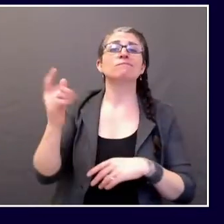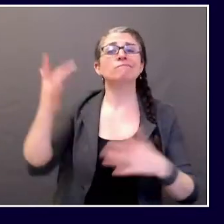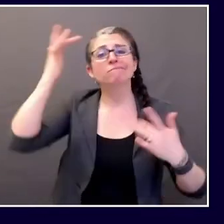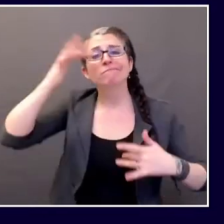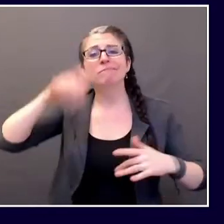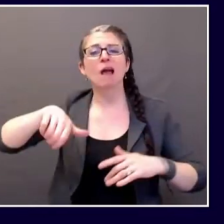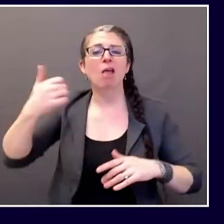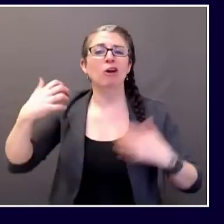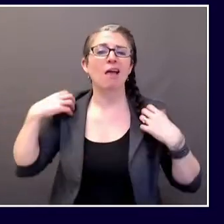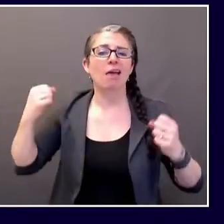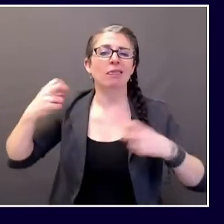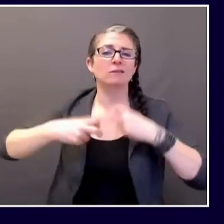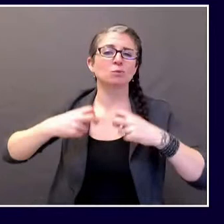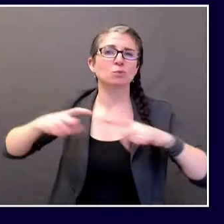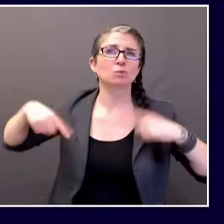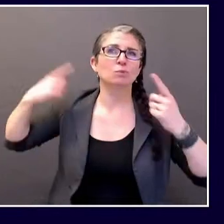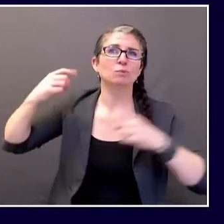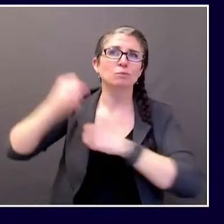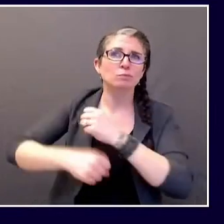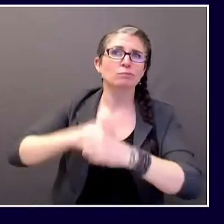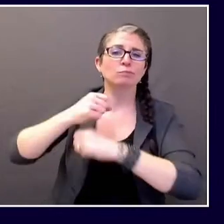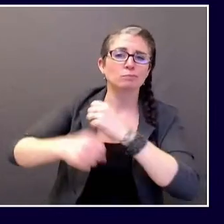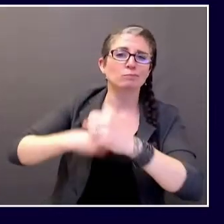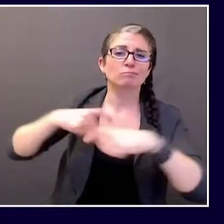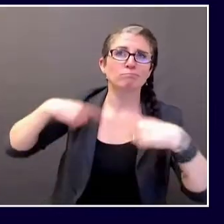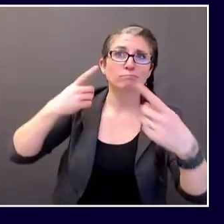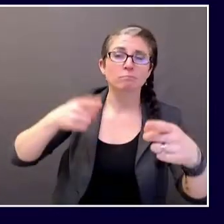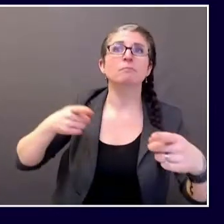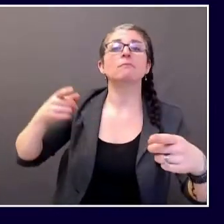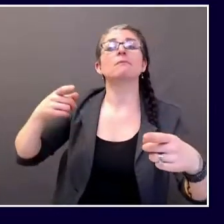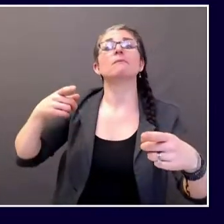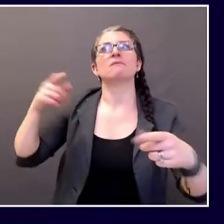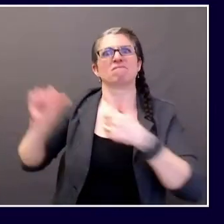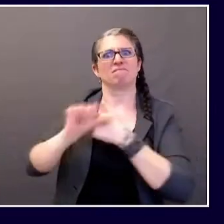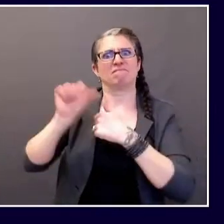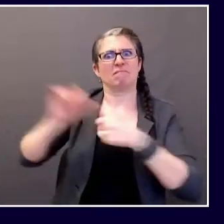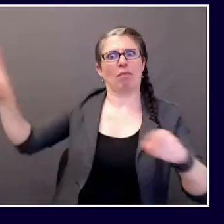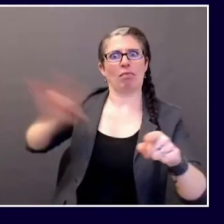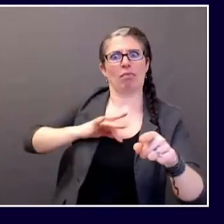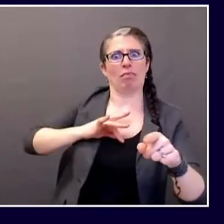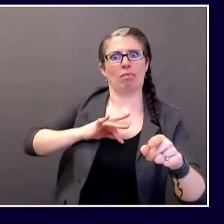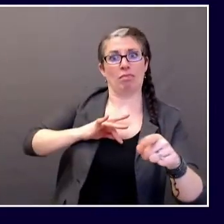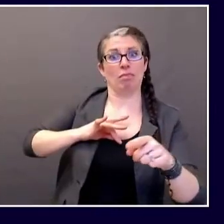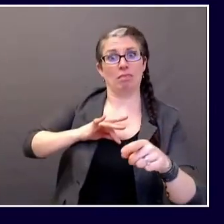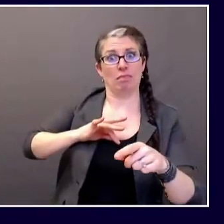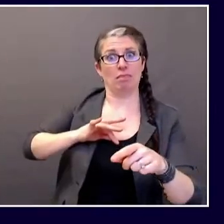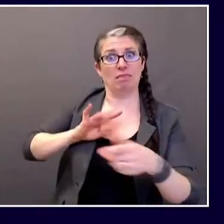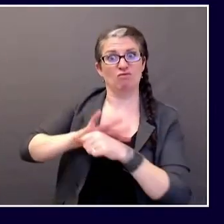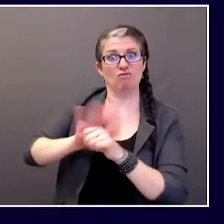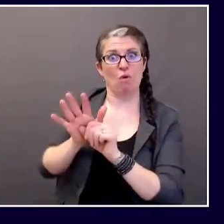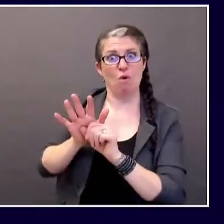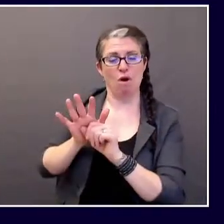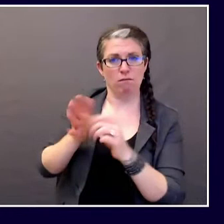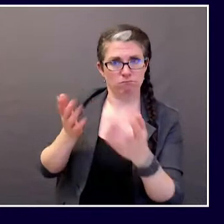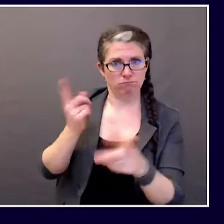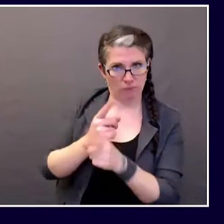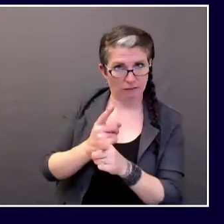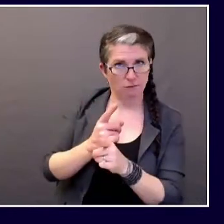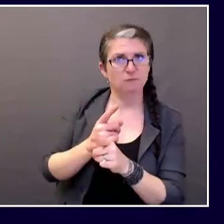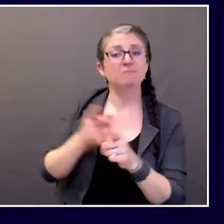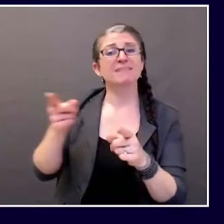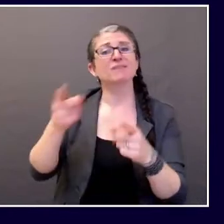Friday's press release, when the age-based changes were made, indicates that age is a much